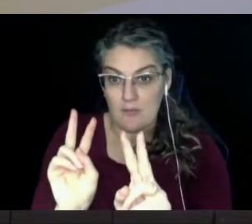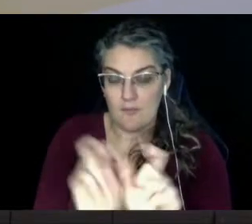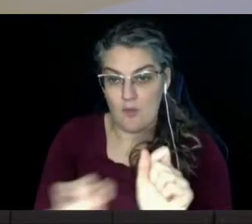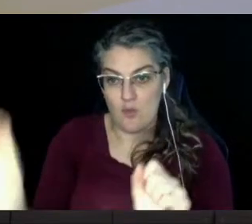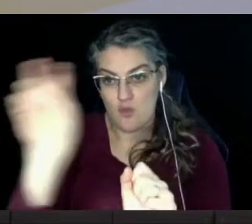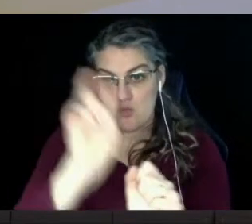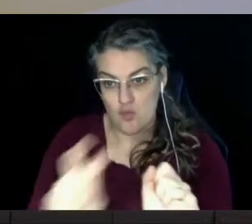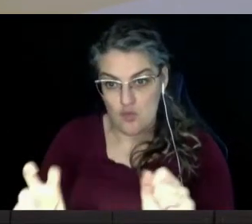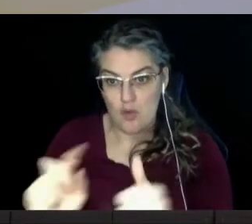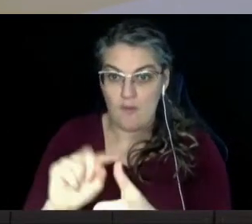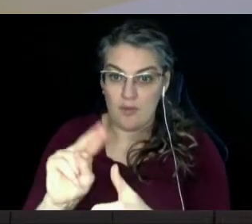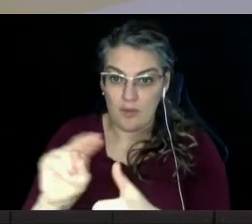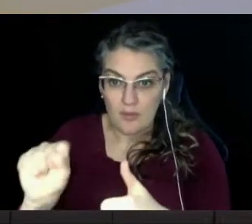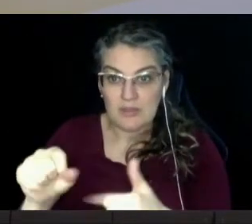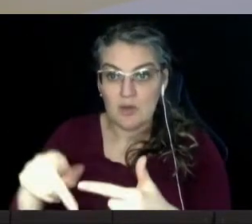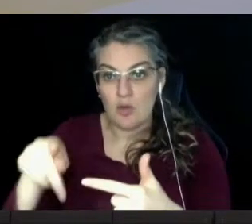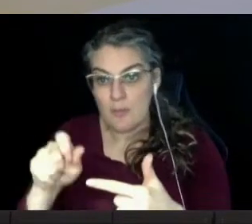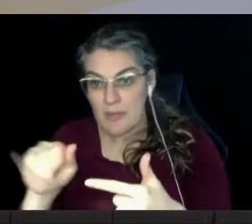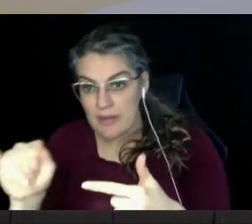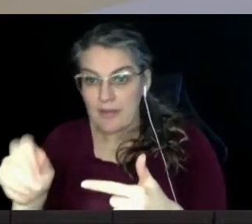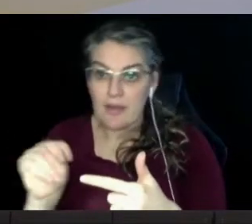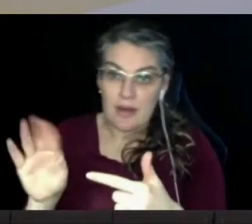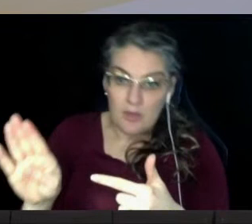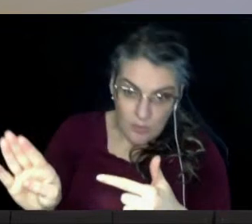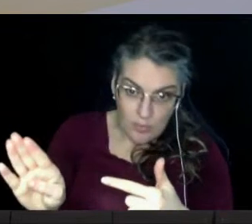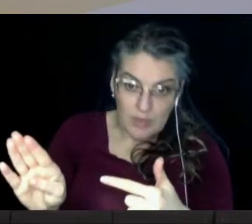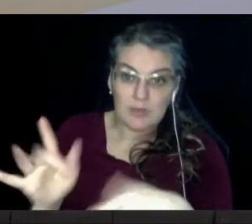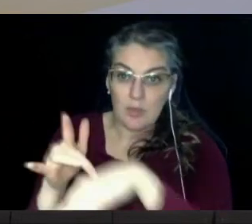people who are concerned about